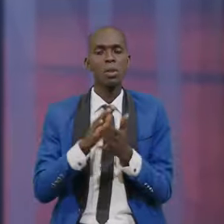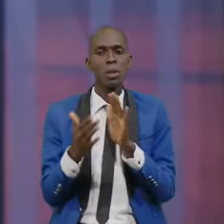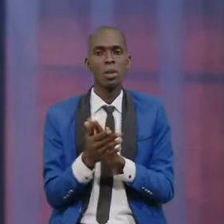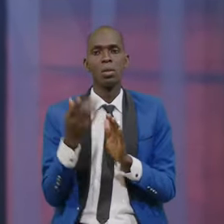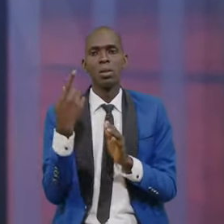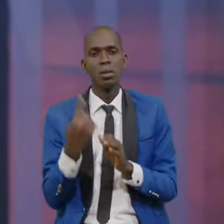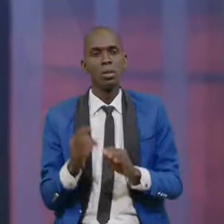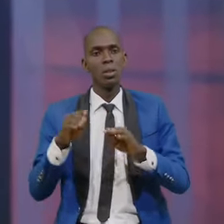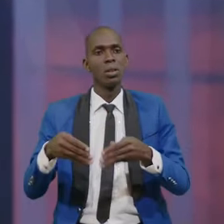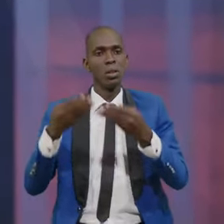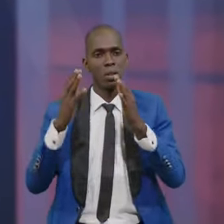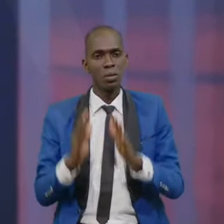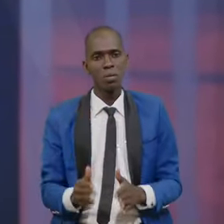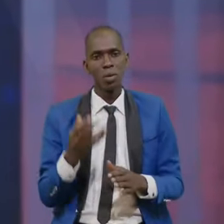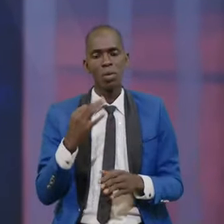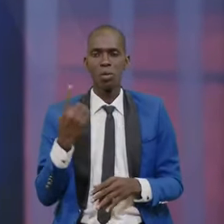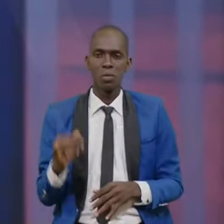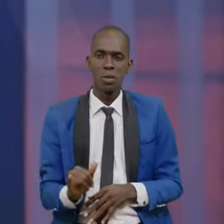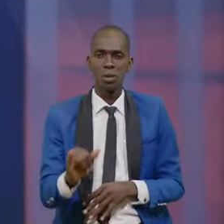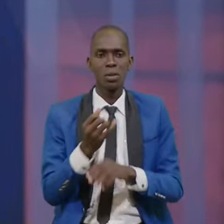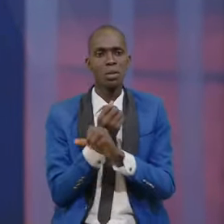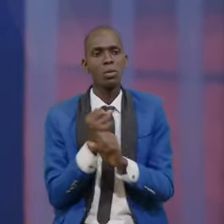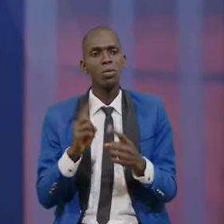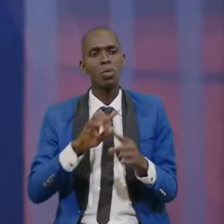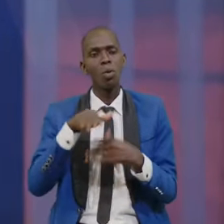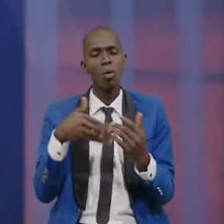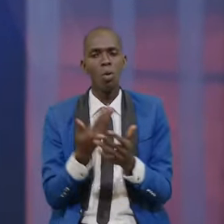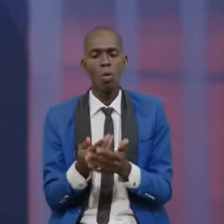unto all them that obey him. Then